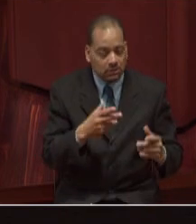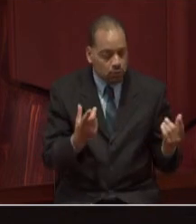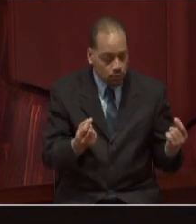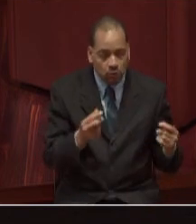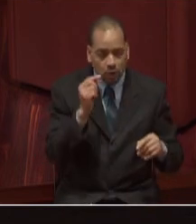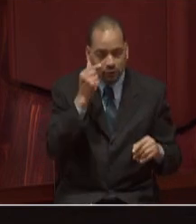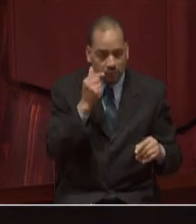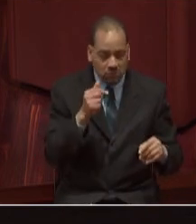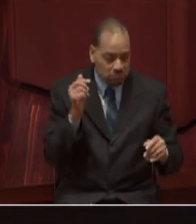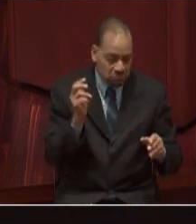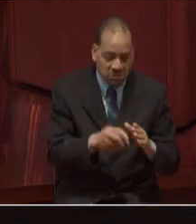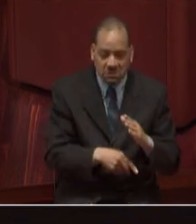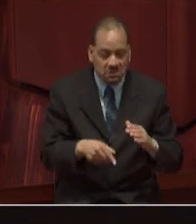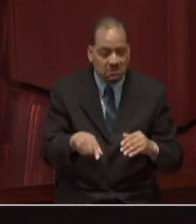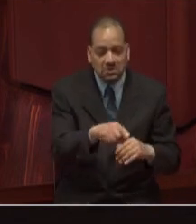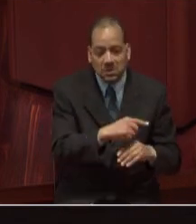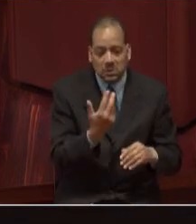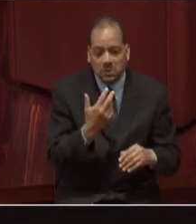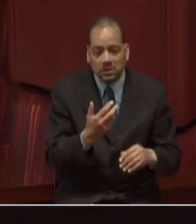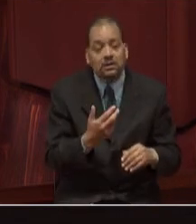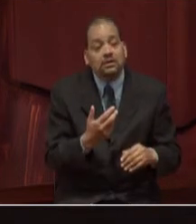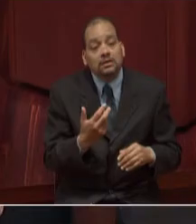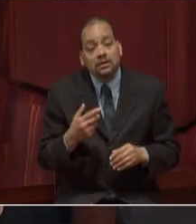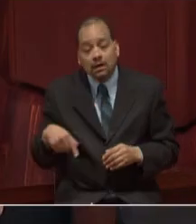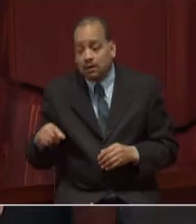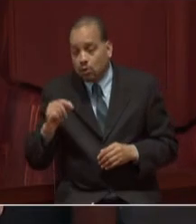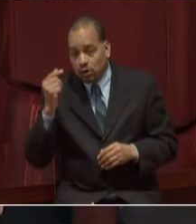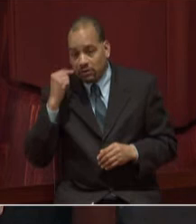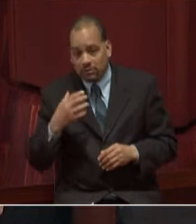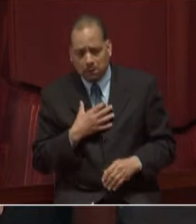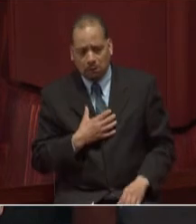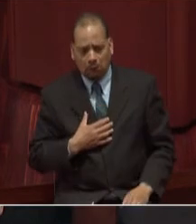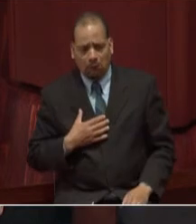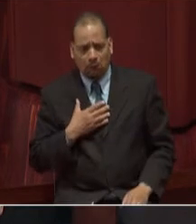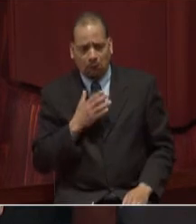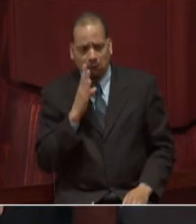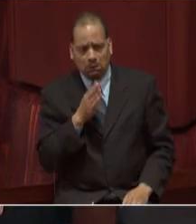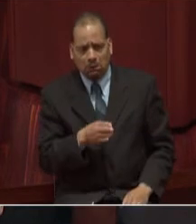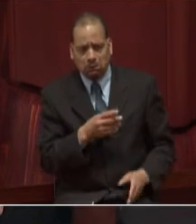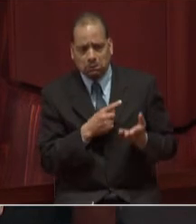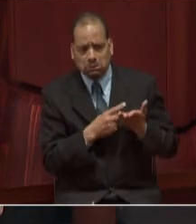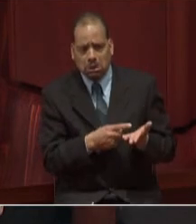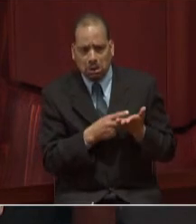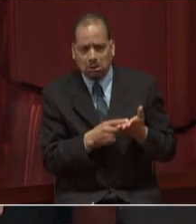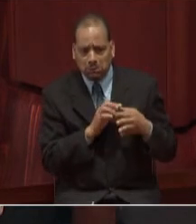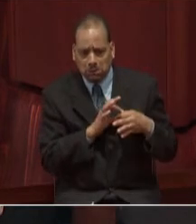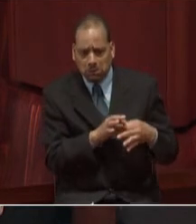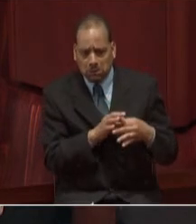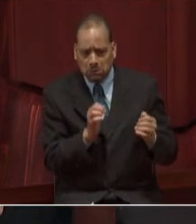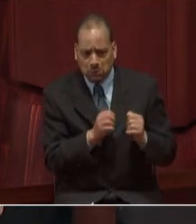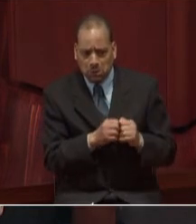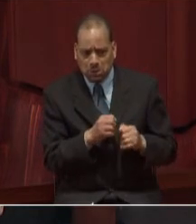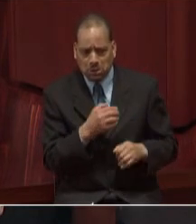country. Every American, really, would have been revolted by the idea that we're going to be engaging in trying to foster relations here